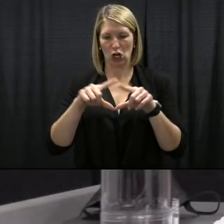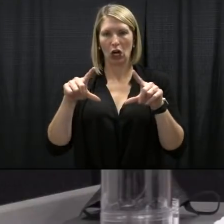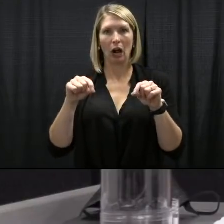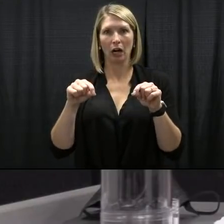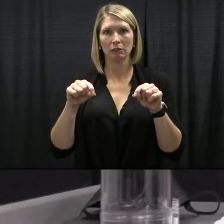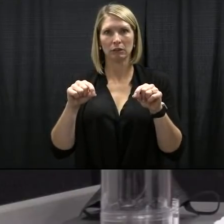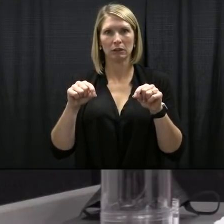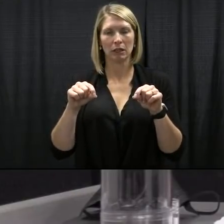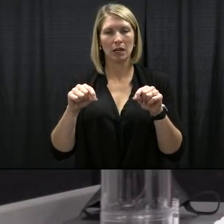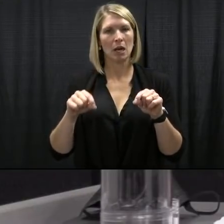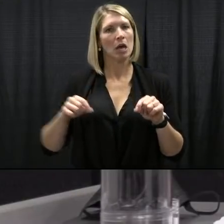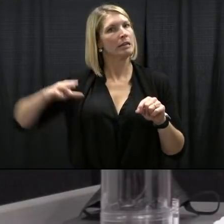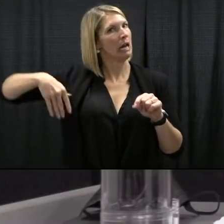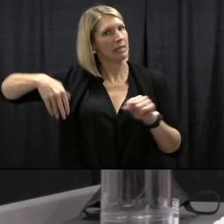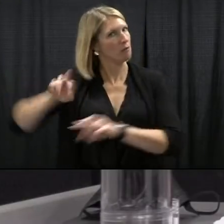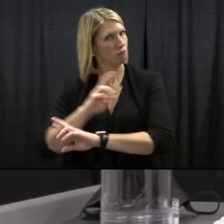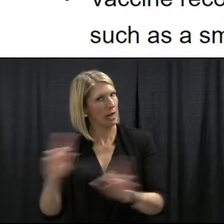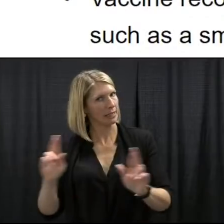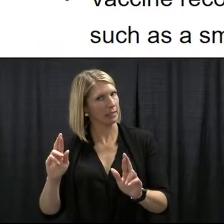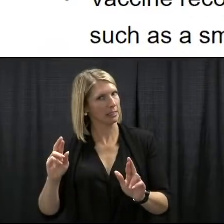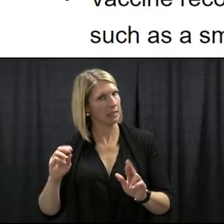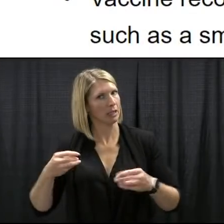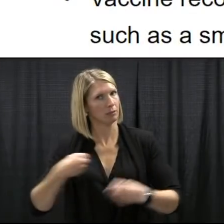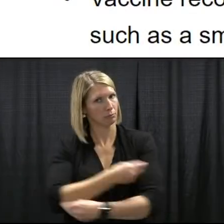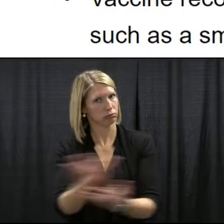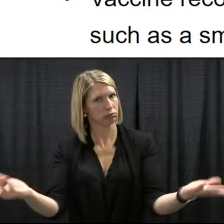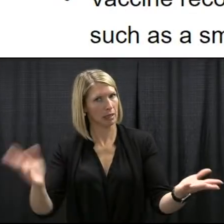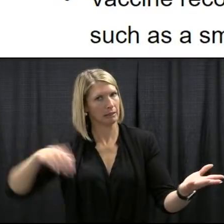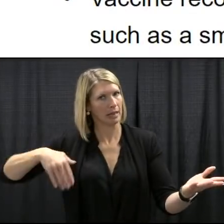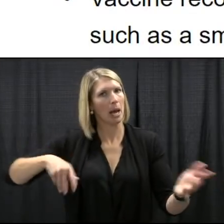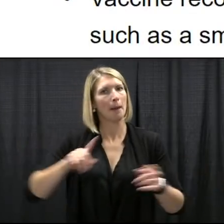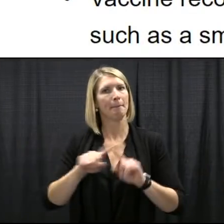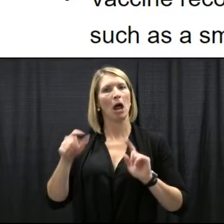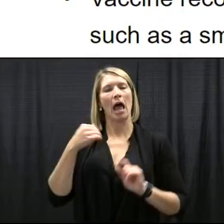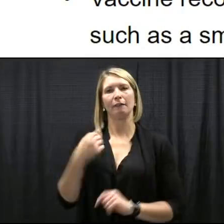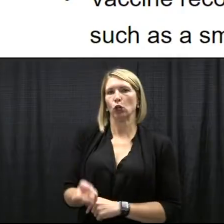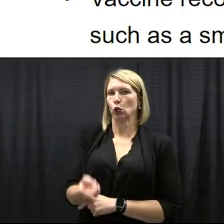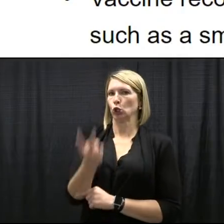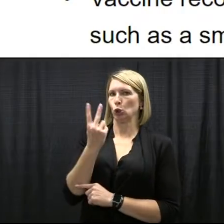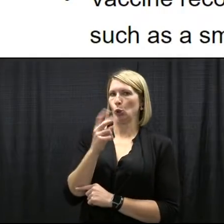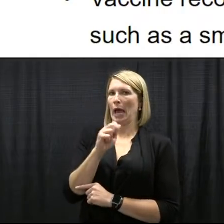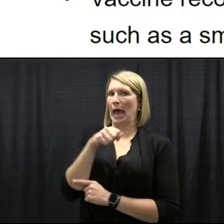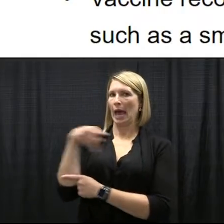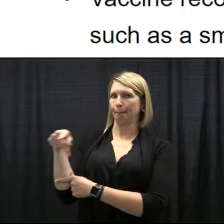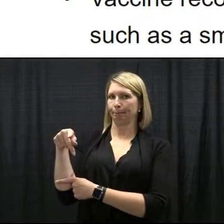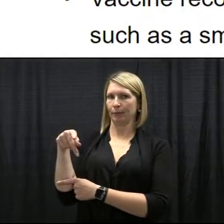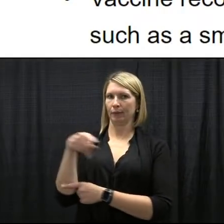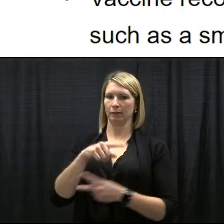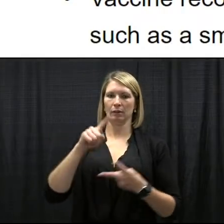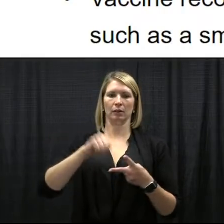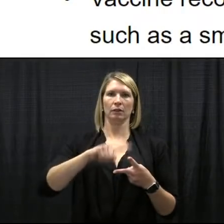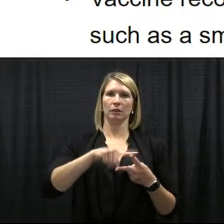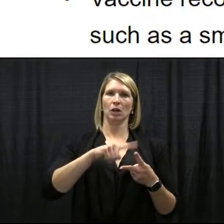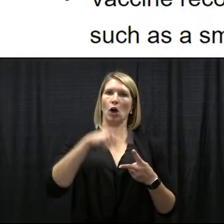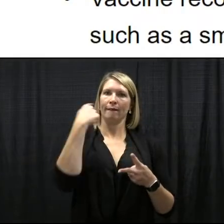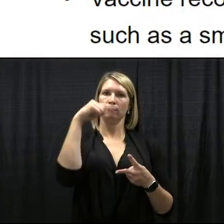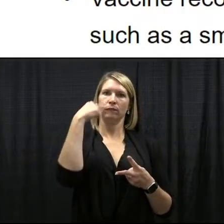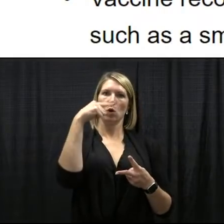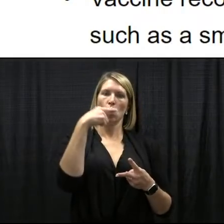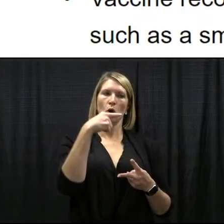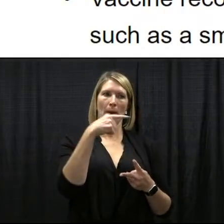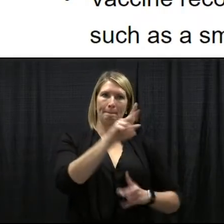this solution is ready, it will take the form of 2 smartphone apps, one smartphone app for residents and one for the business